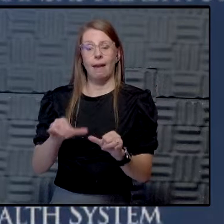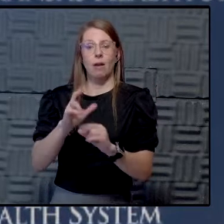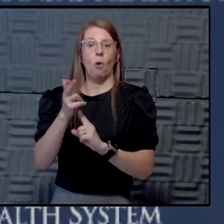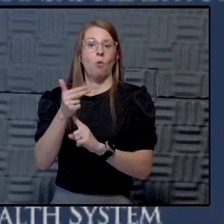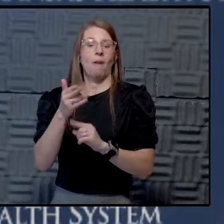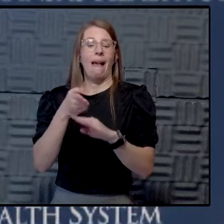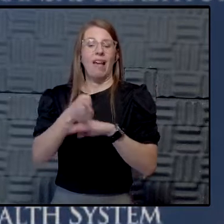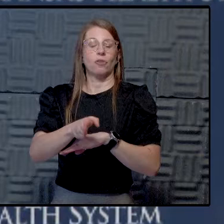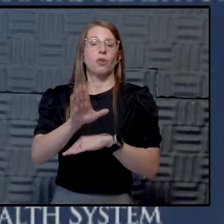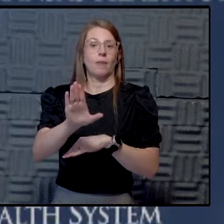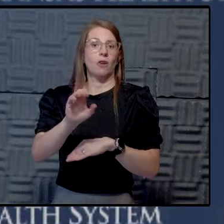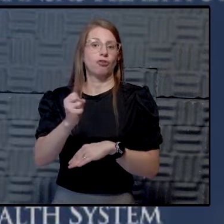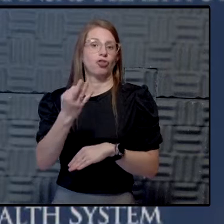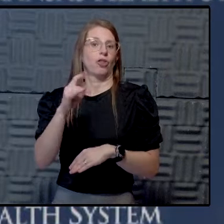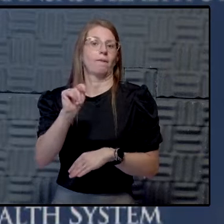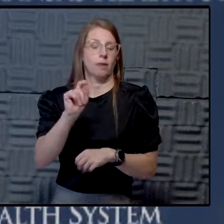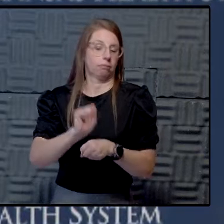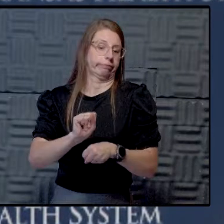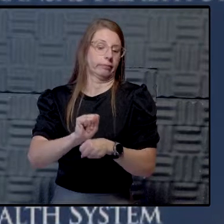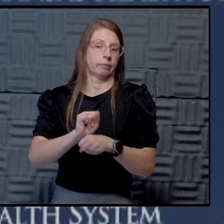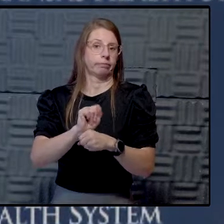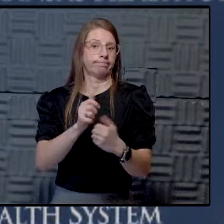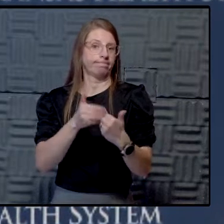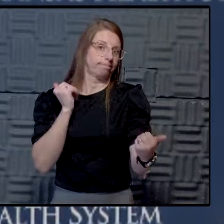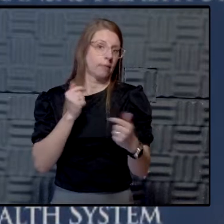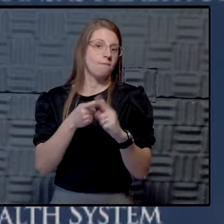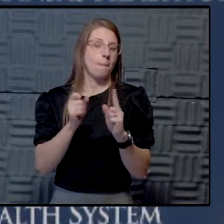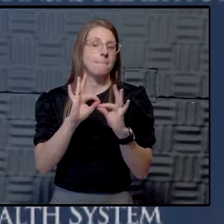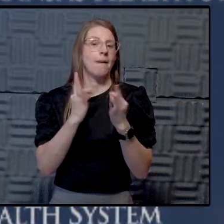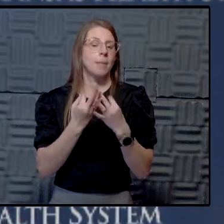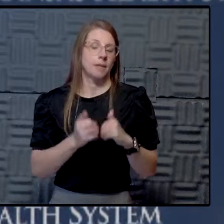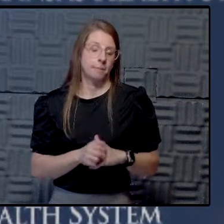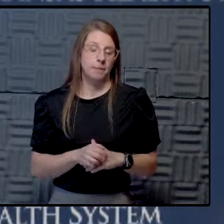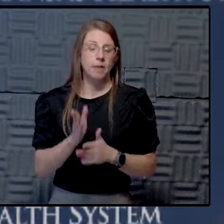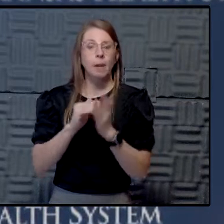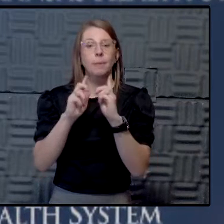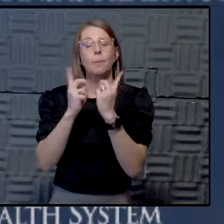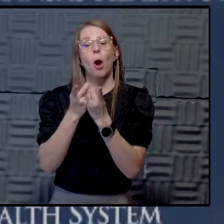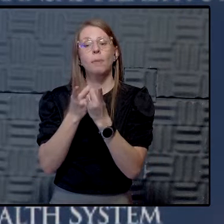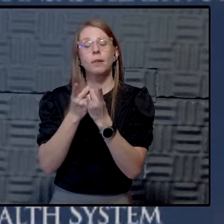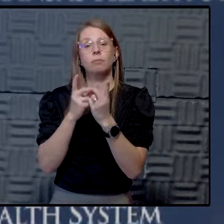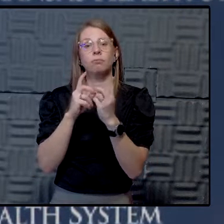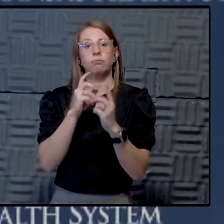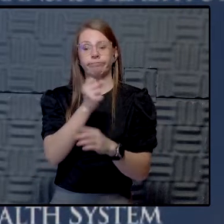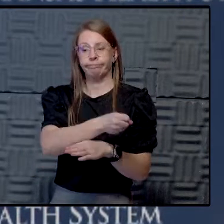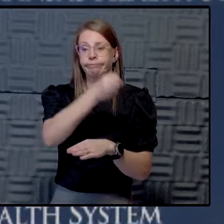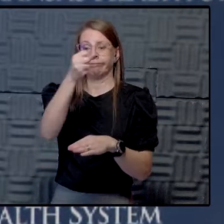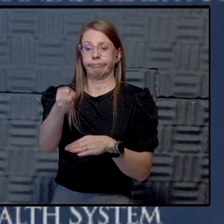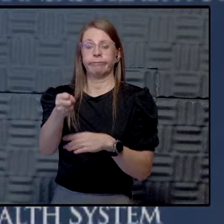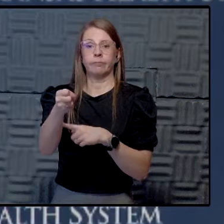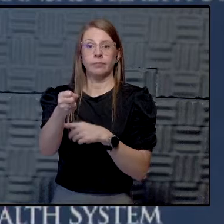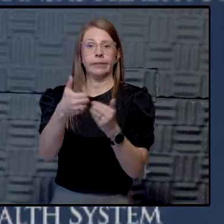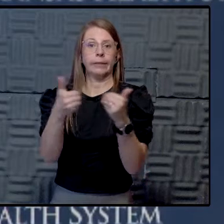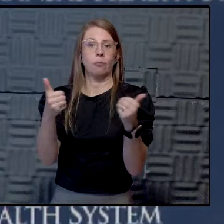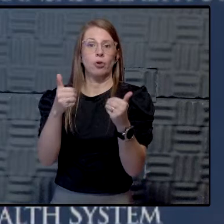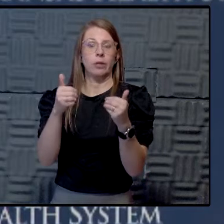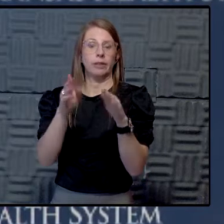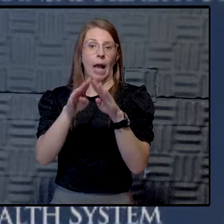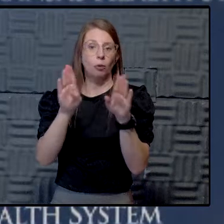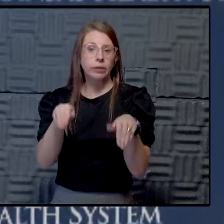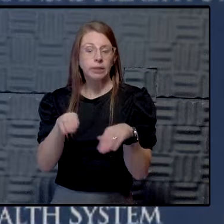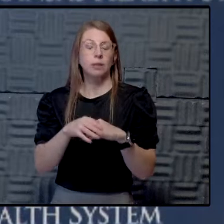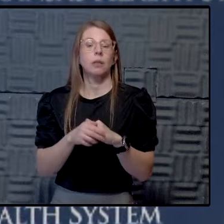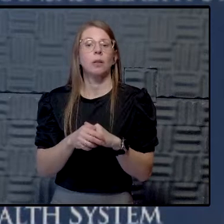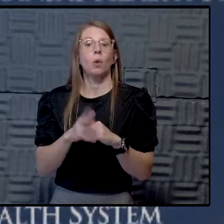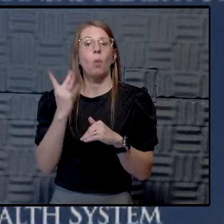after their shifts, being away from their families. We had some departments that were putting their providers up in separate housing so